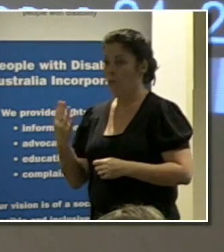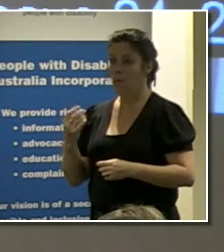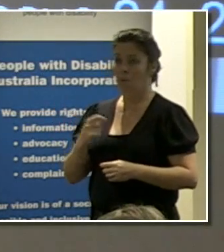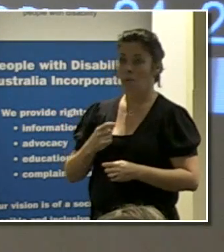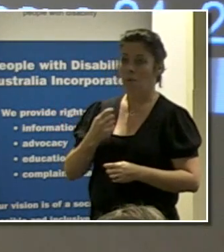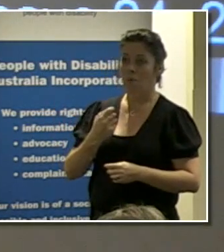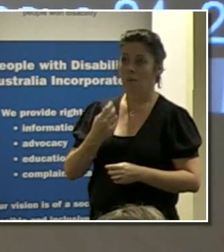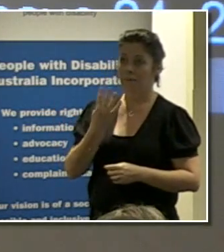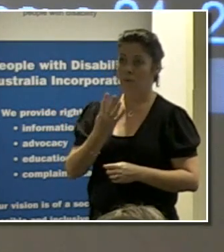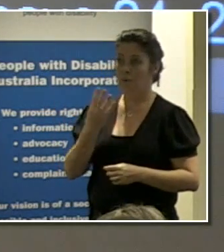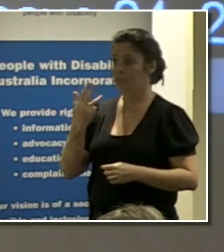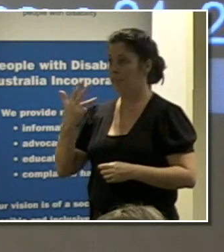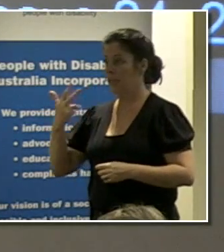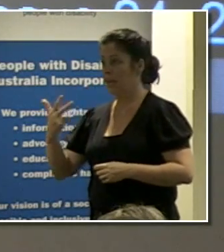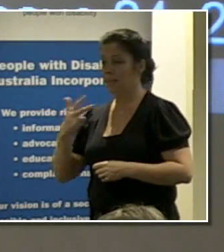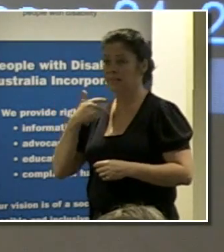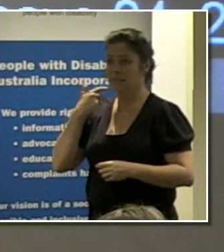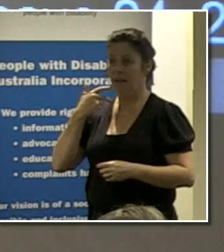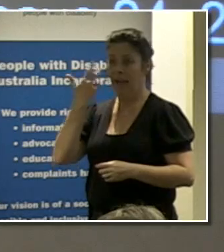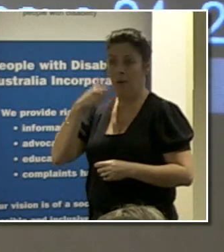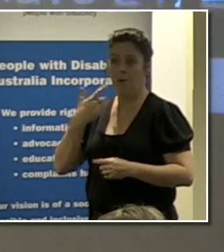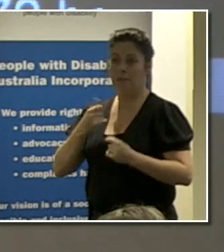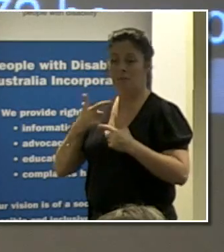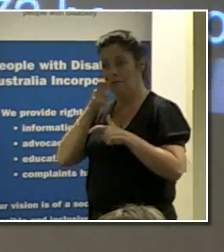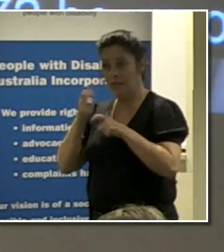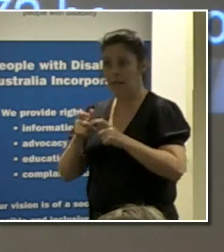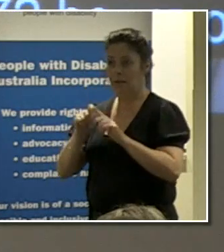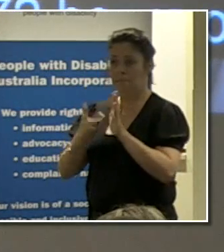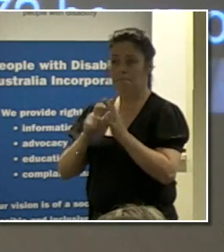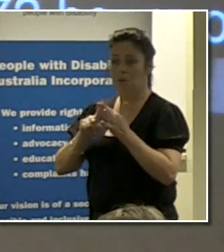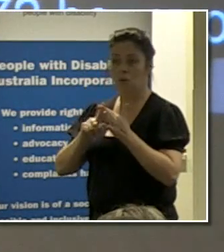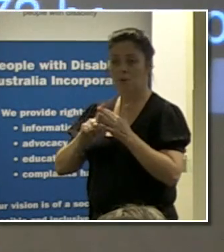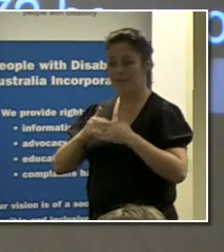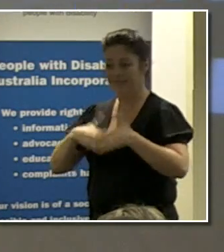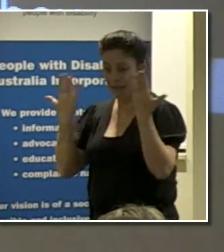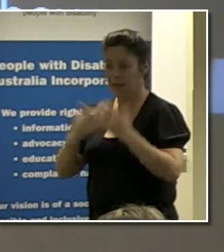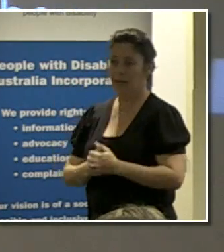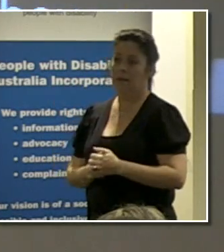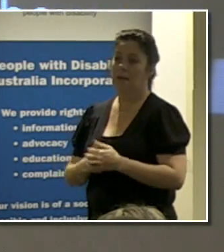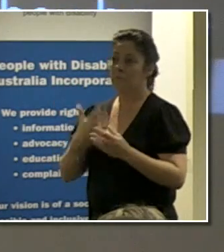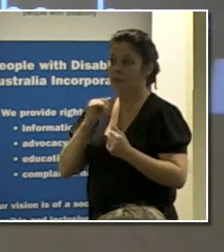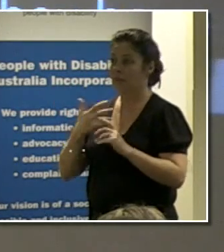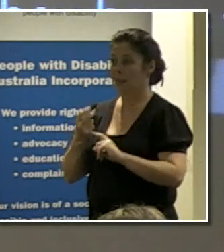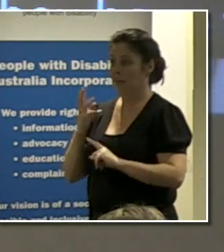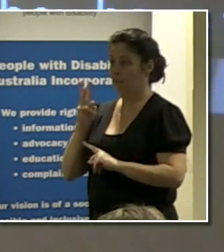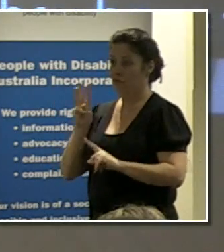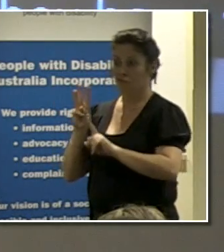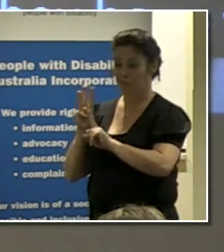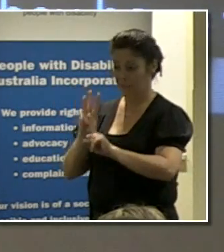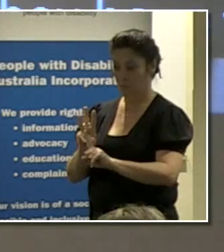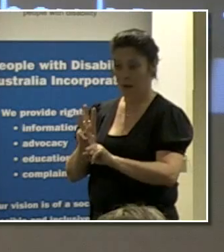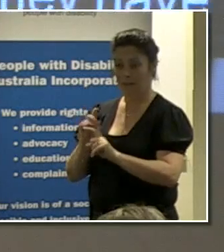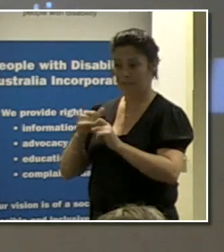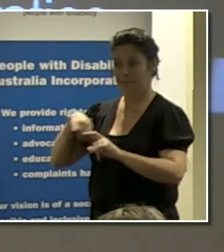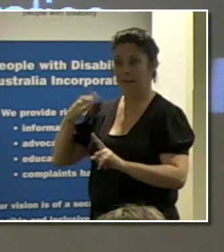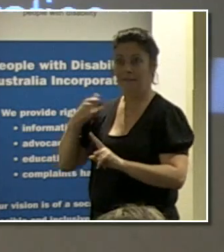cases 72 hours of care per day, because they have 3-to-1 staffing ratios. And